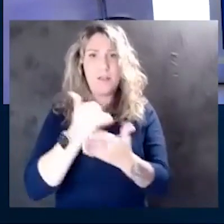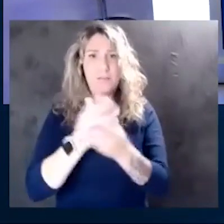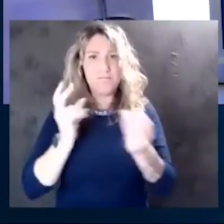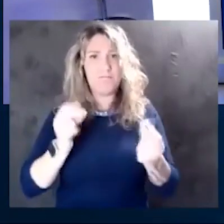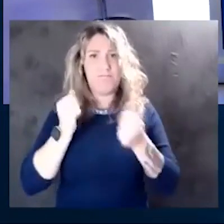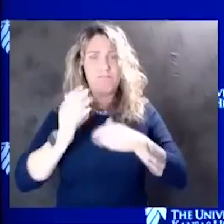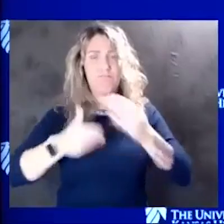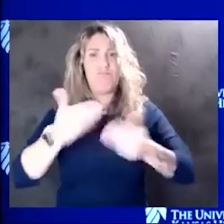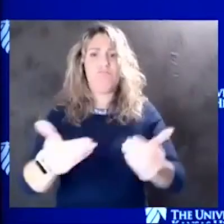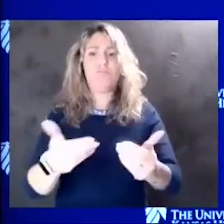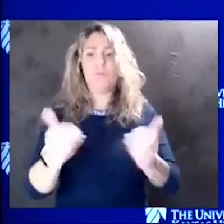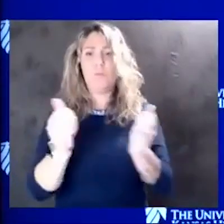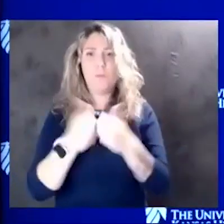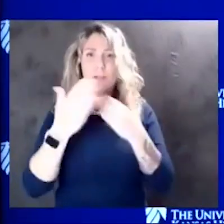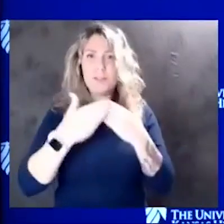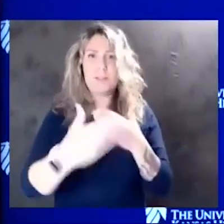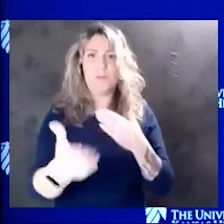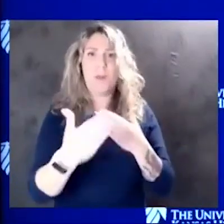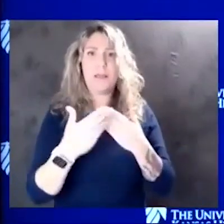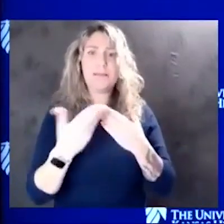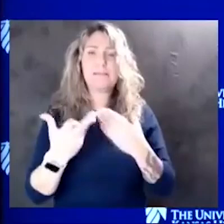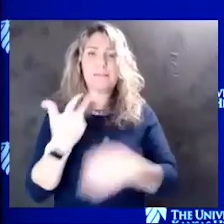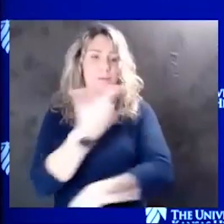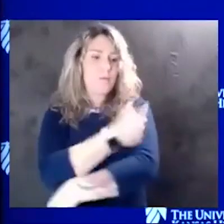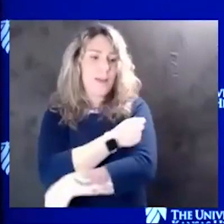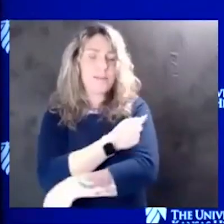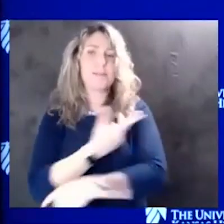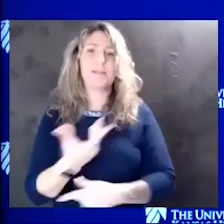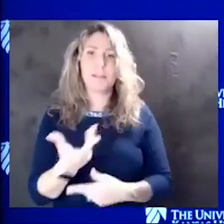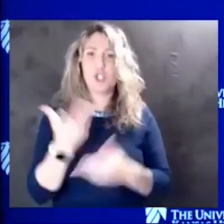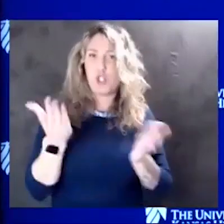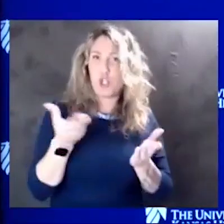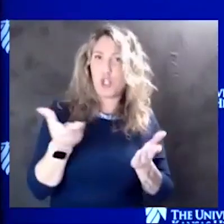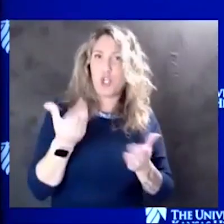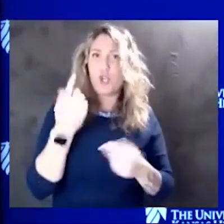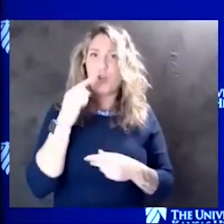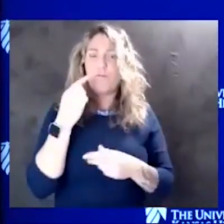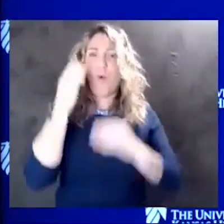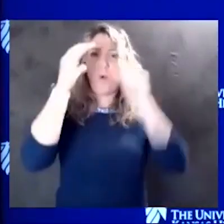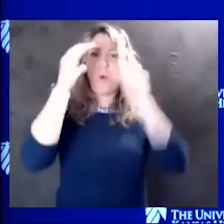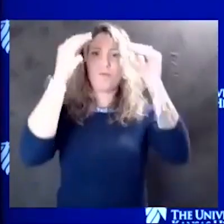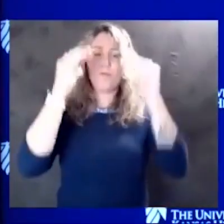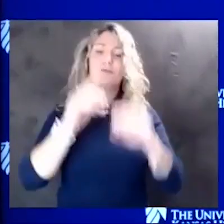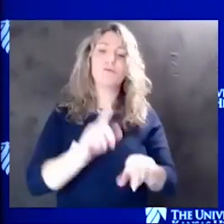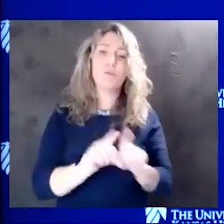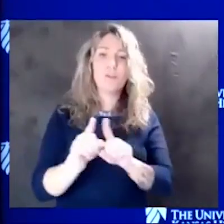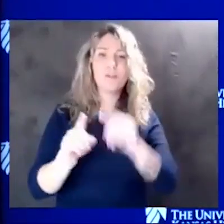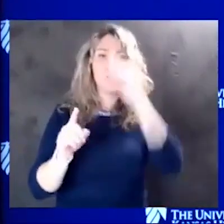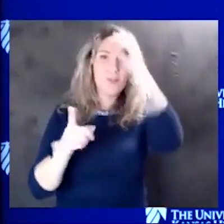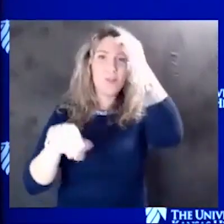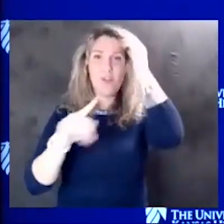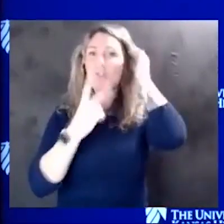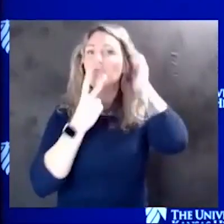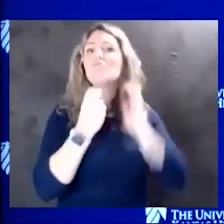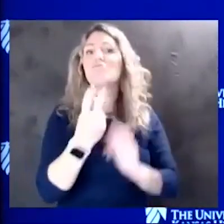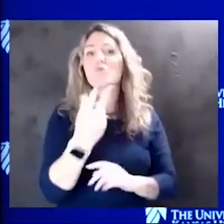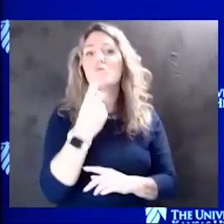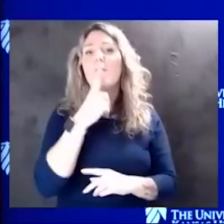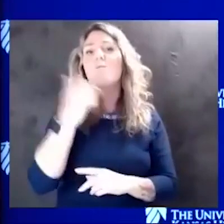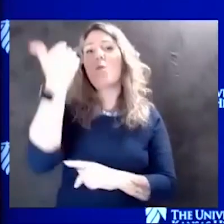the rest of the vaccination here for adults, and then of course those who are 12 and older. So we're